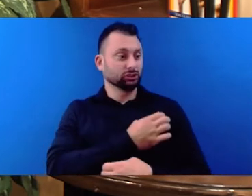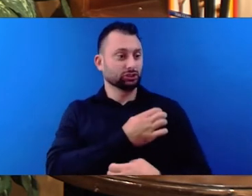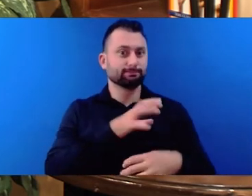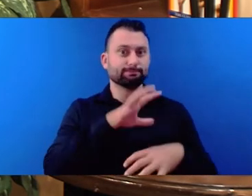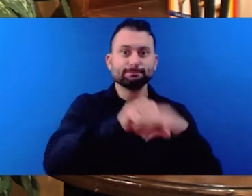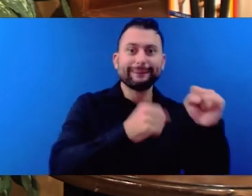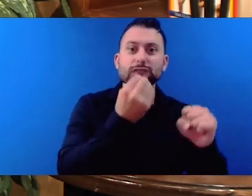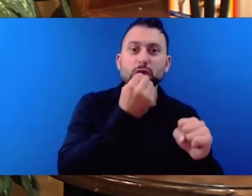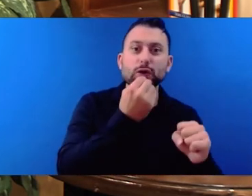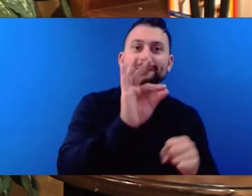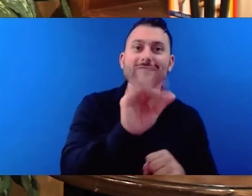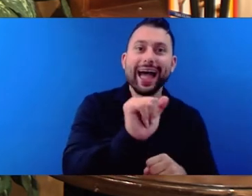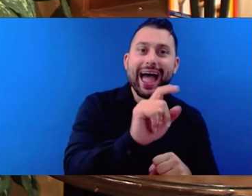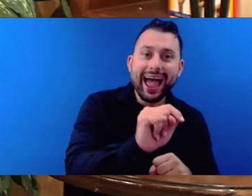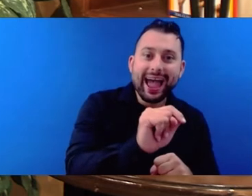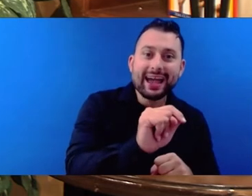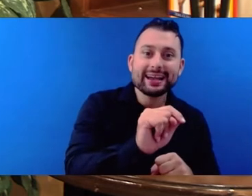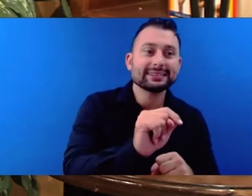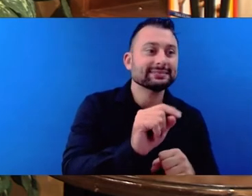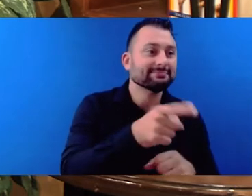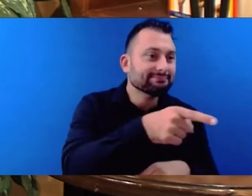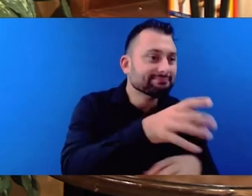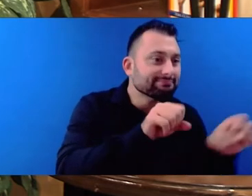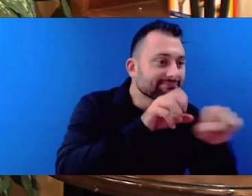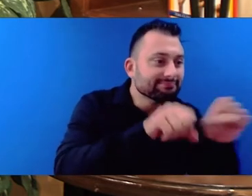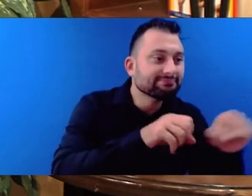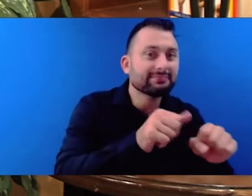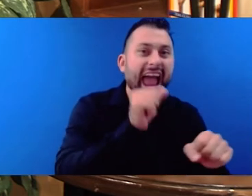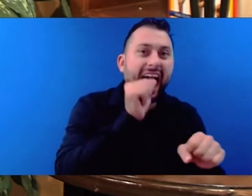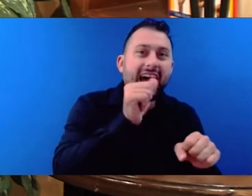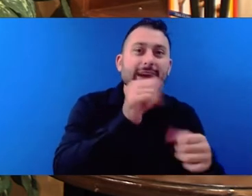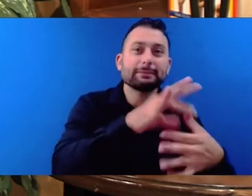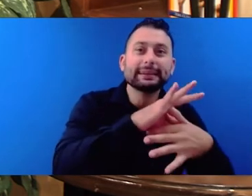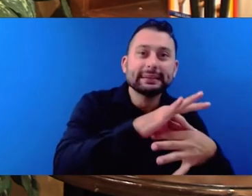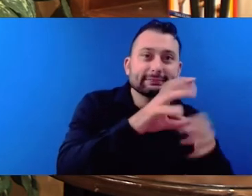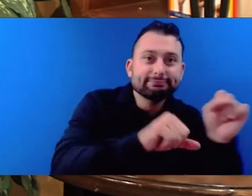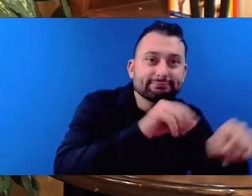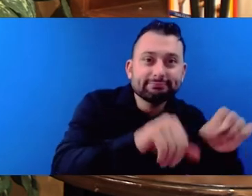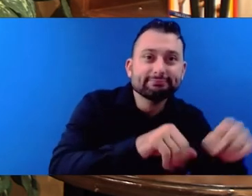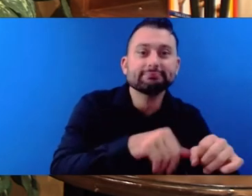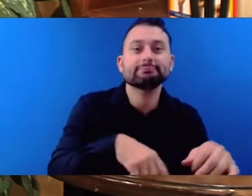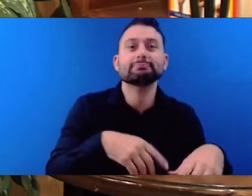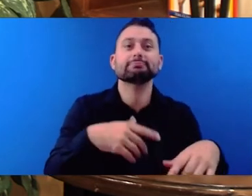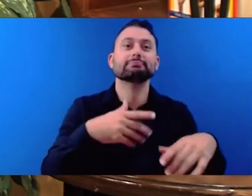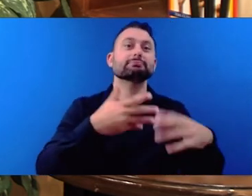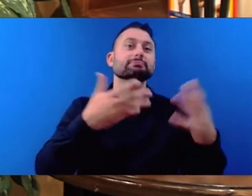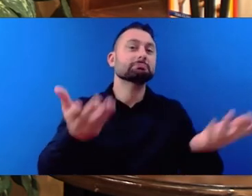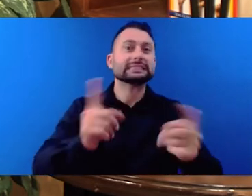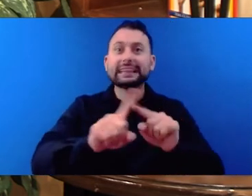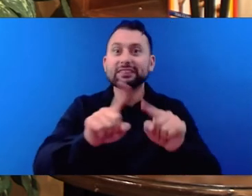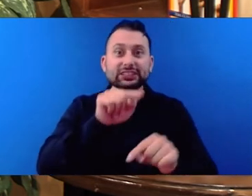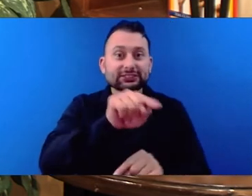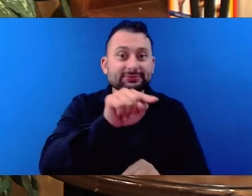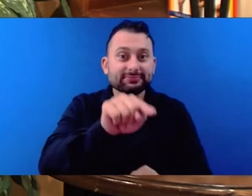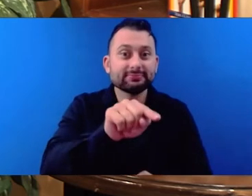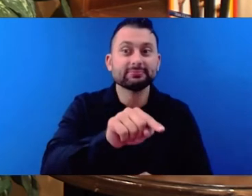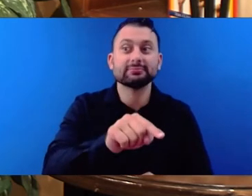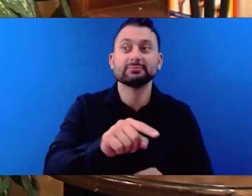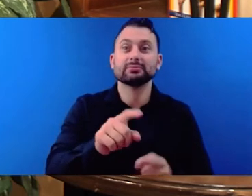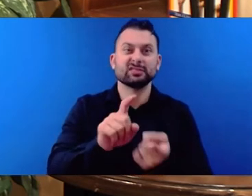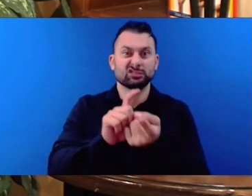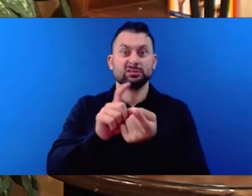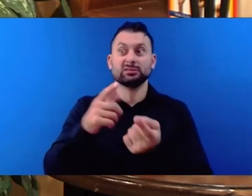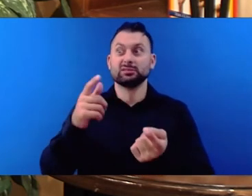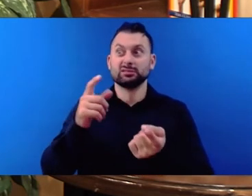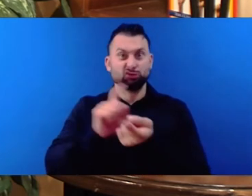acid buildup if it happens for too long. And the body can compensate for that for a while, but if it goes on for